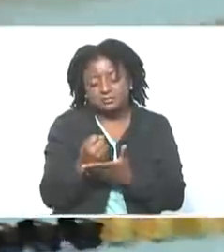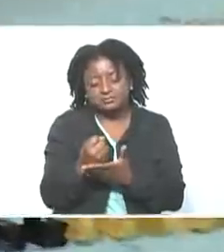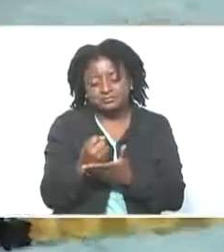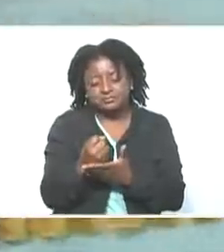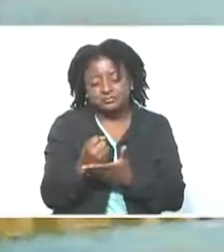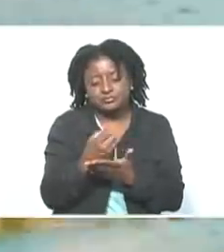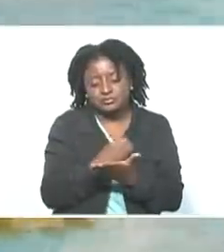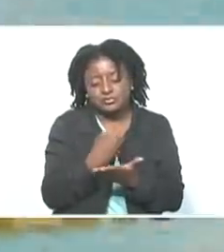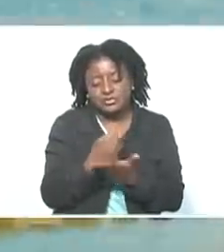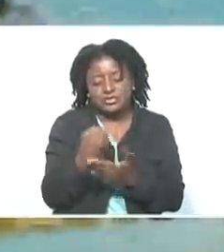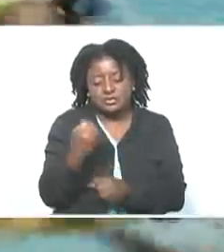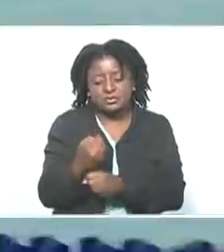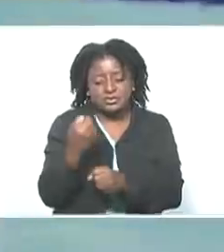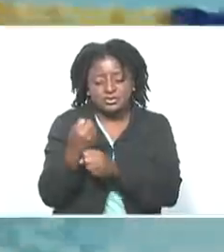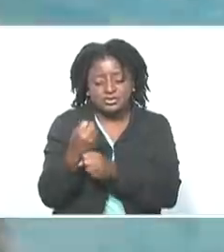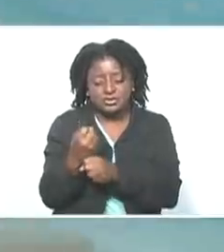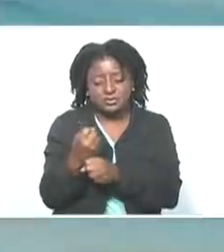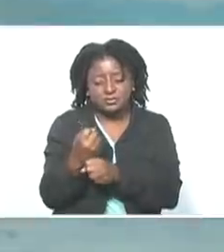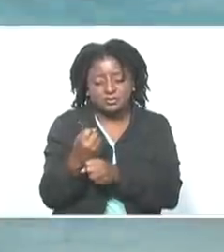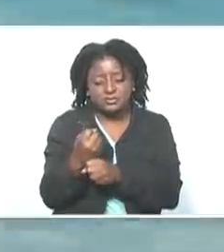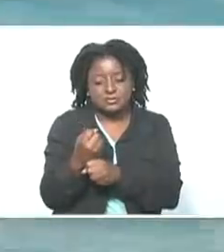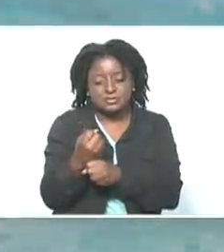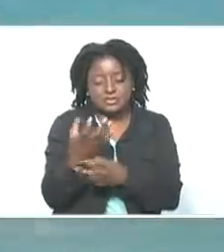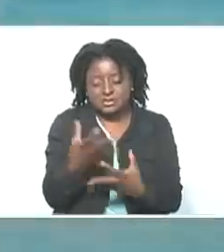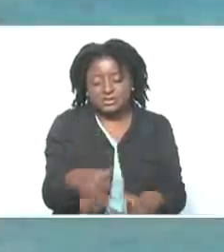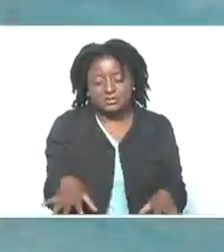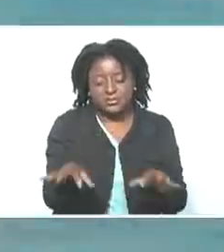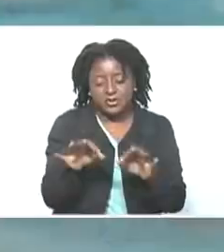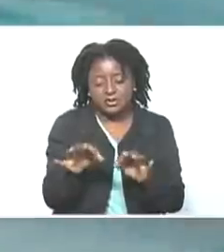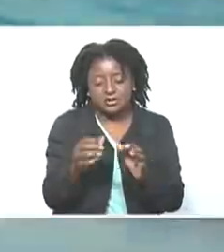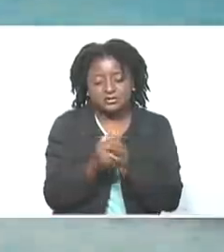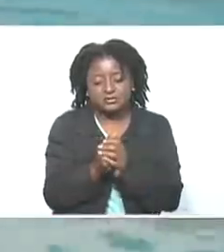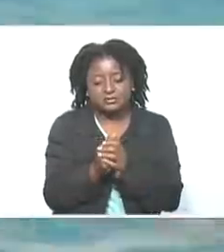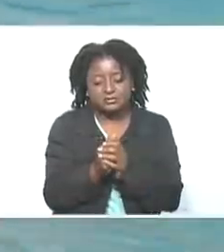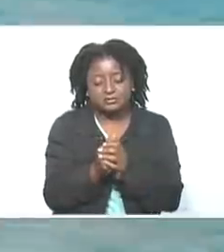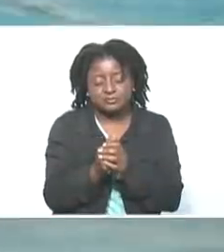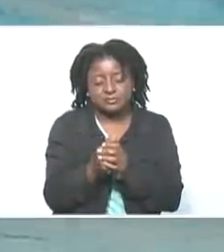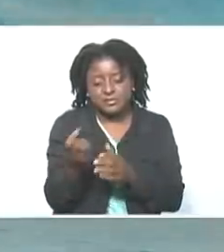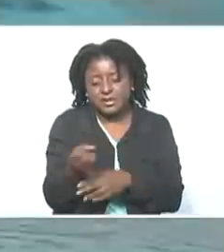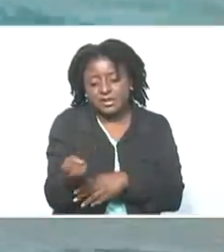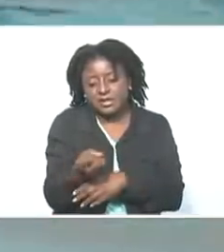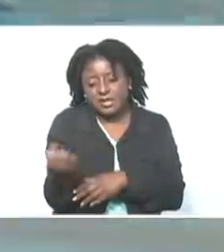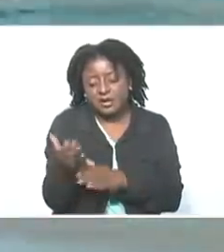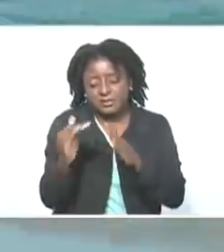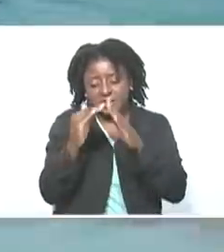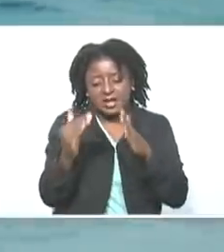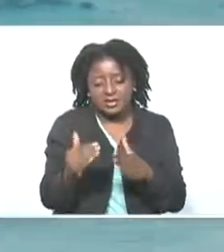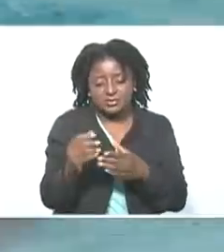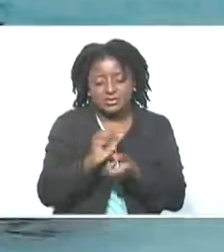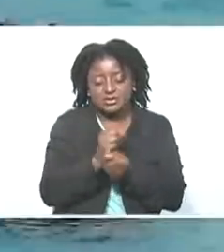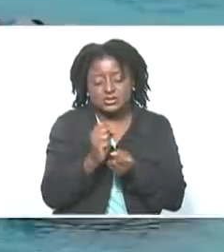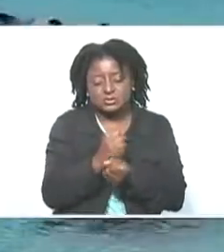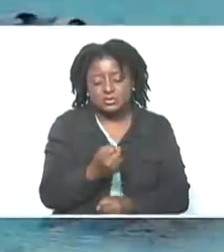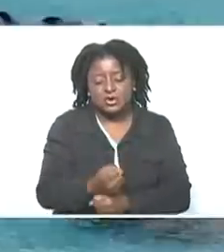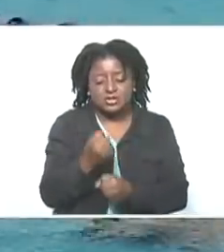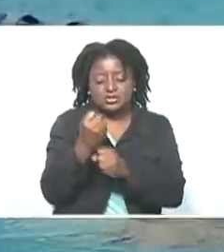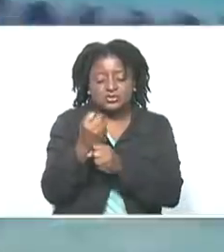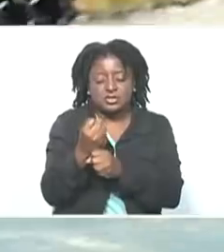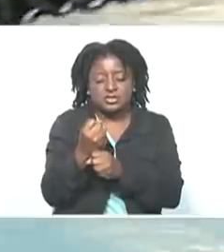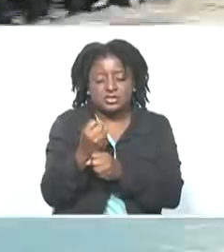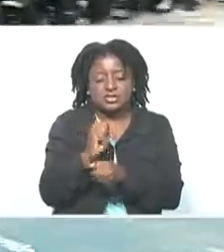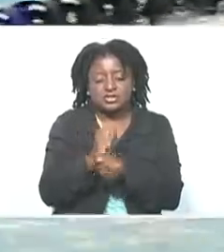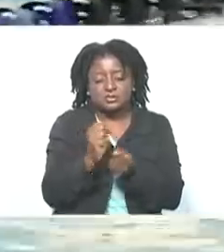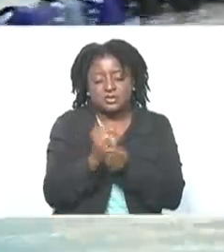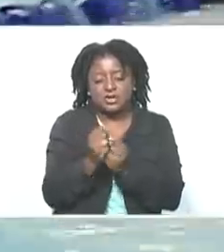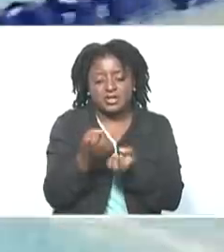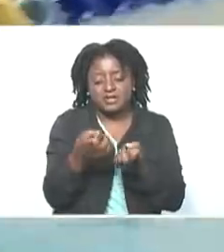money comes from is not sitting well with one of the country's most respected coaches. Gambling houses sponsoring sporting events is not in the